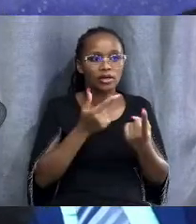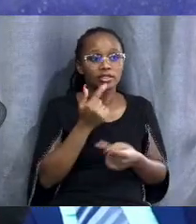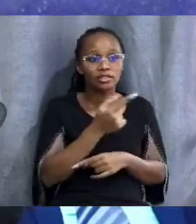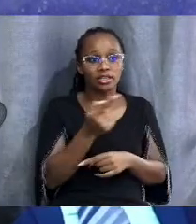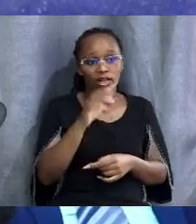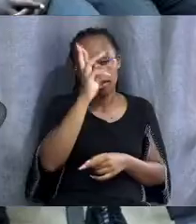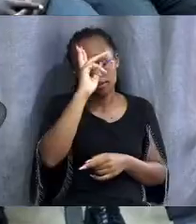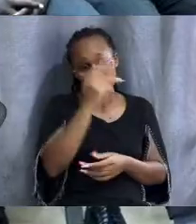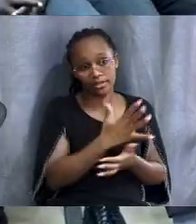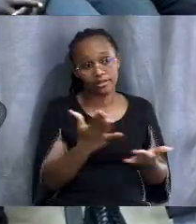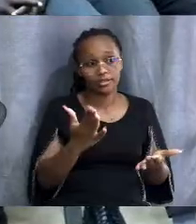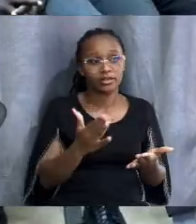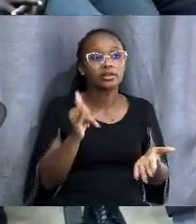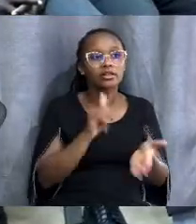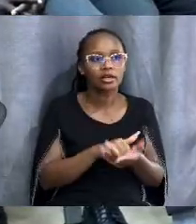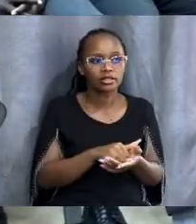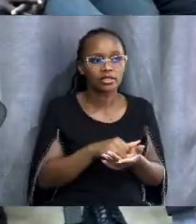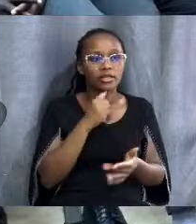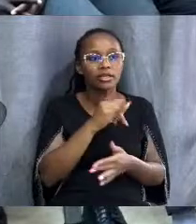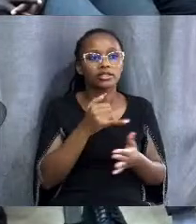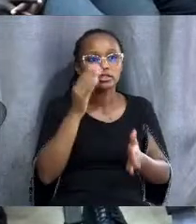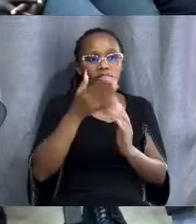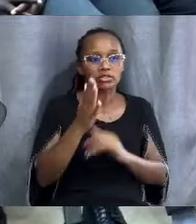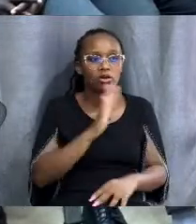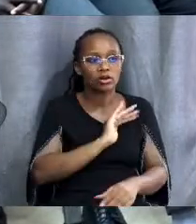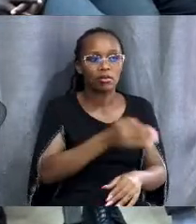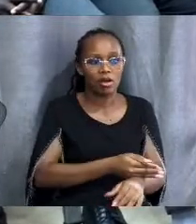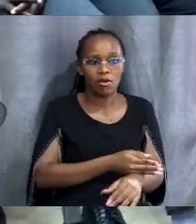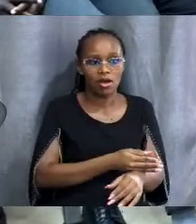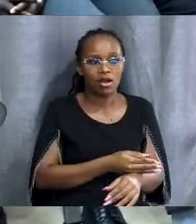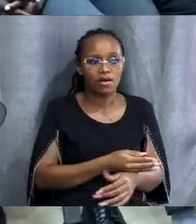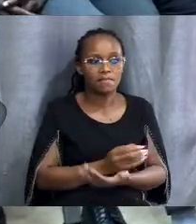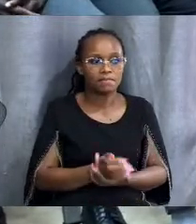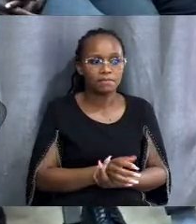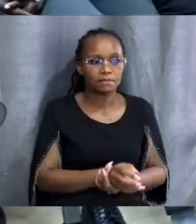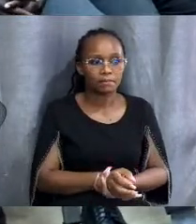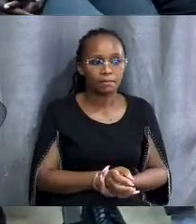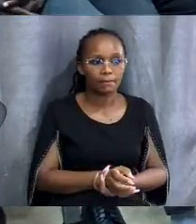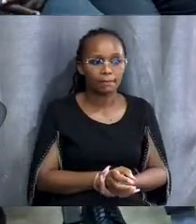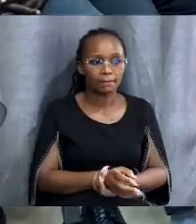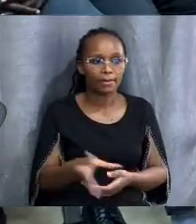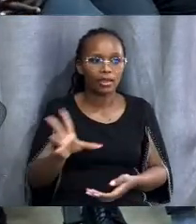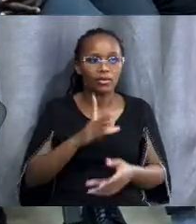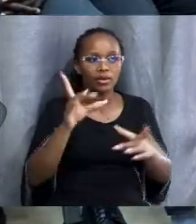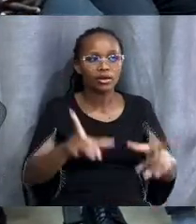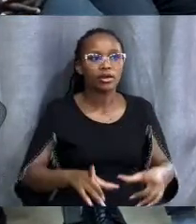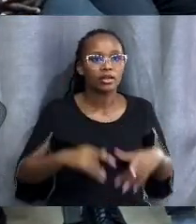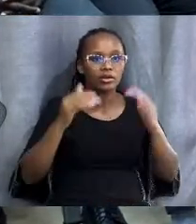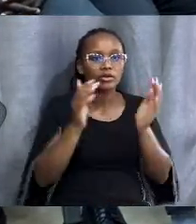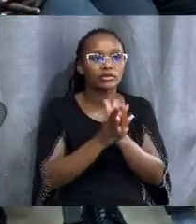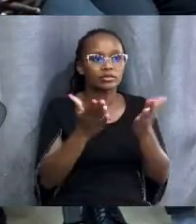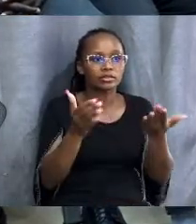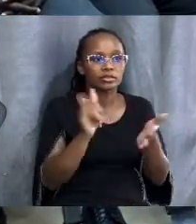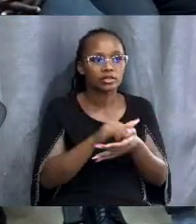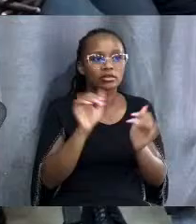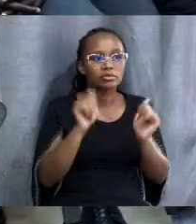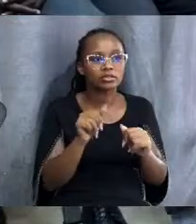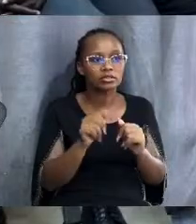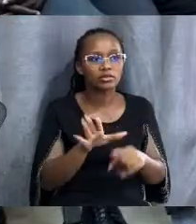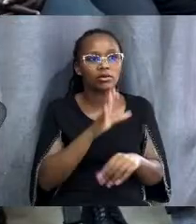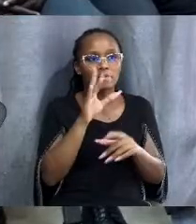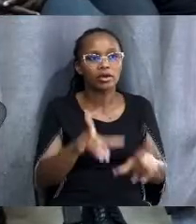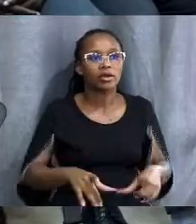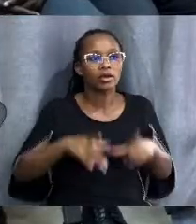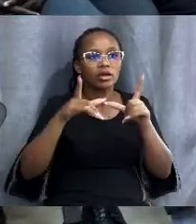to remind you that it is God's power that will live with you so that you can be able